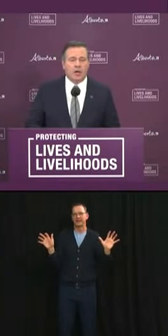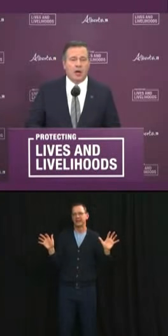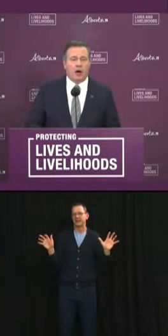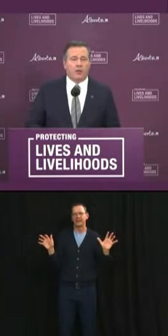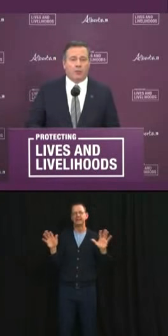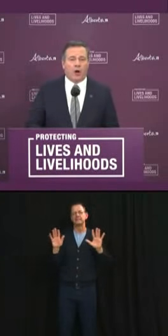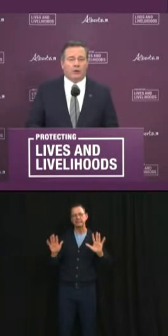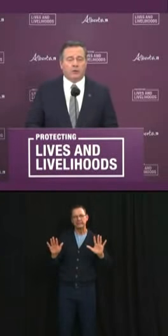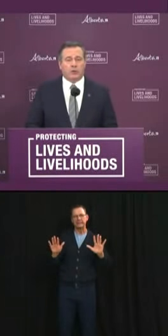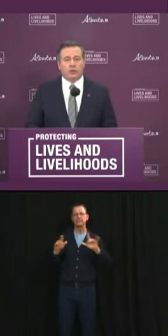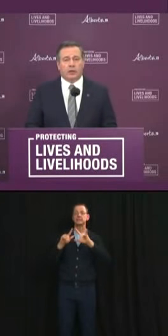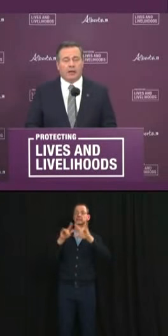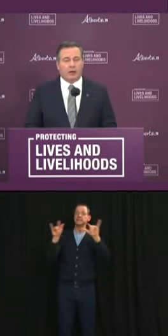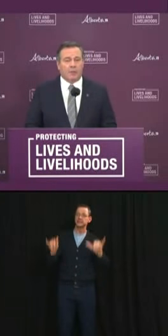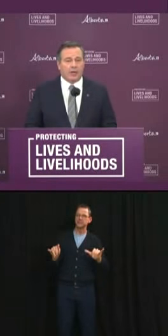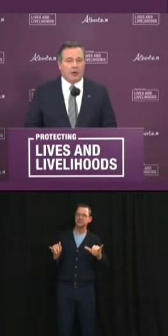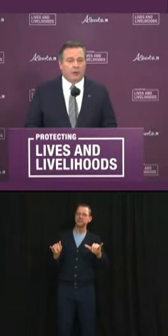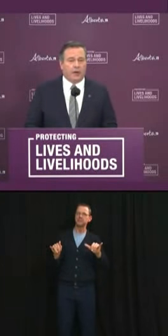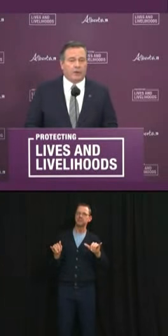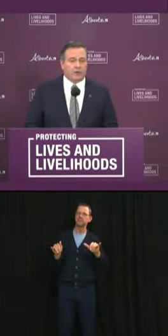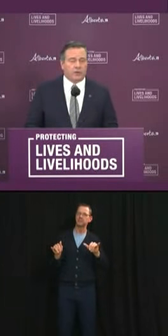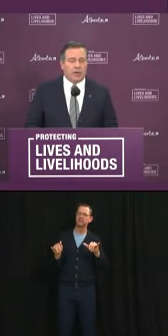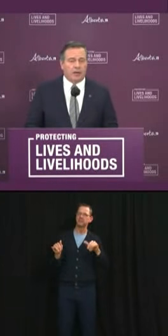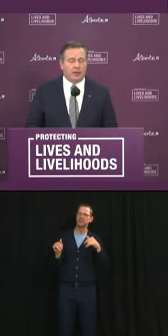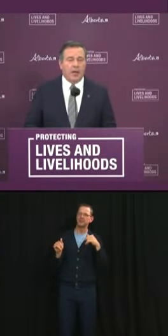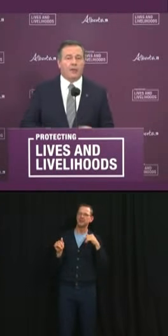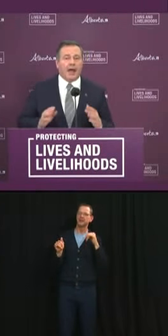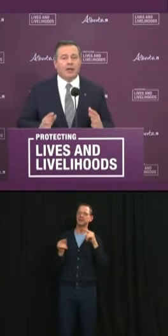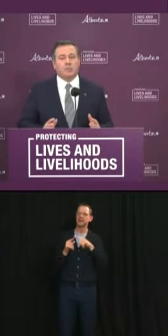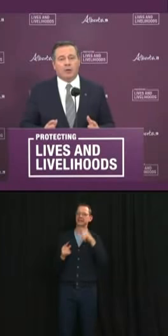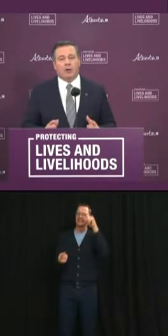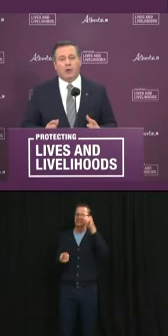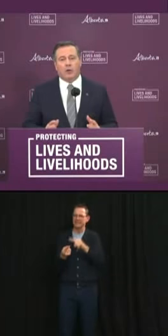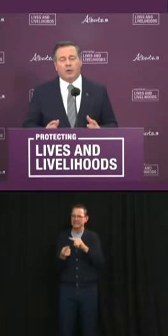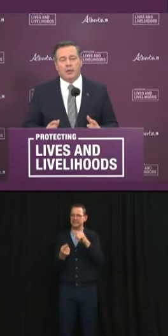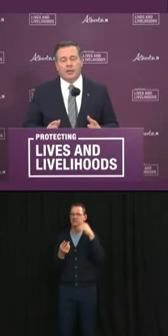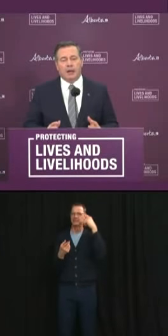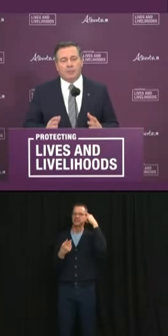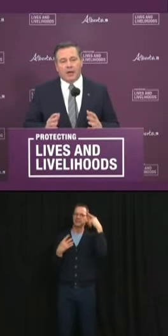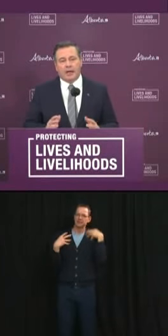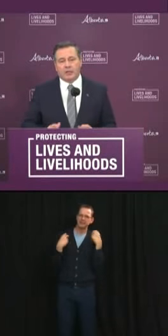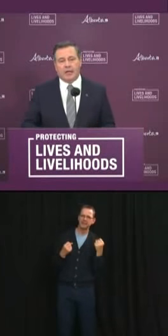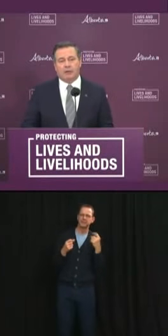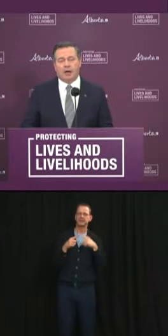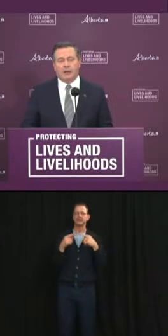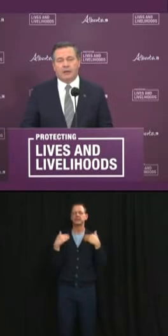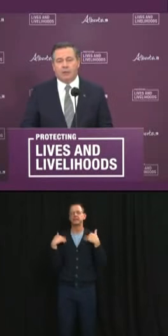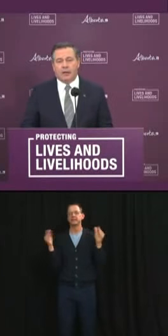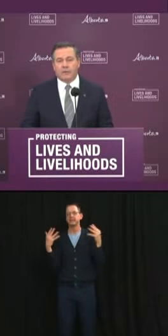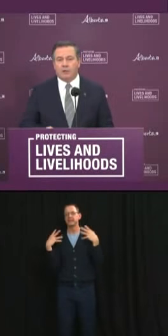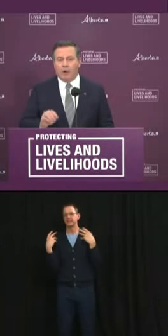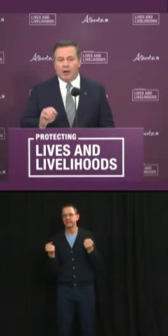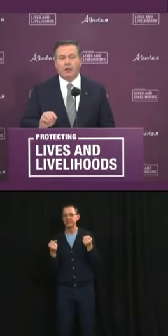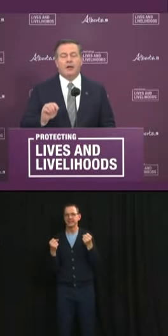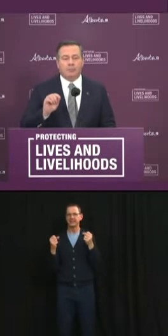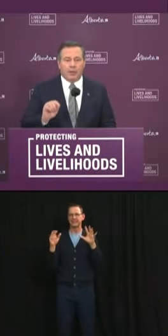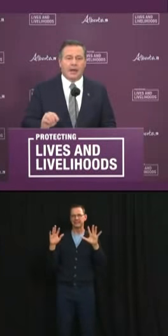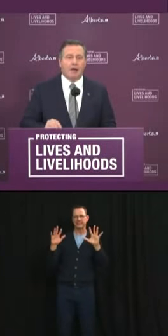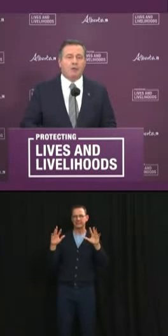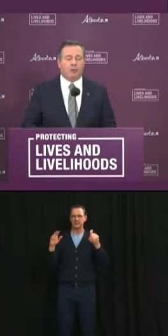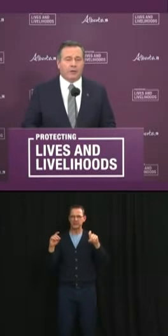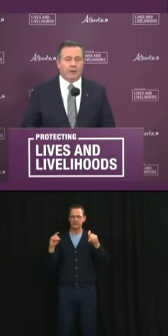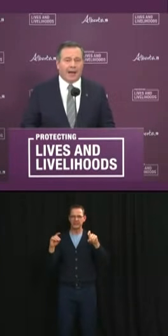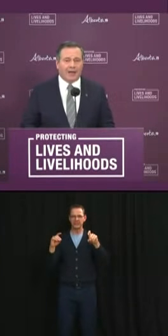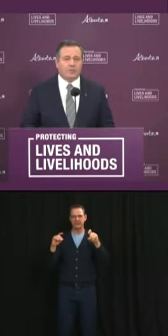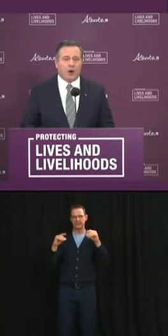restrictions on the broader social and economic health of our society. That has been our goal. And by that standard, I think we have done well. But